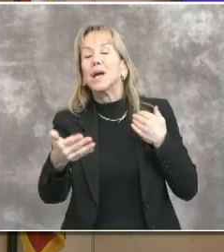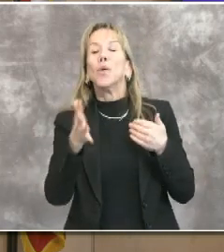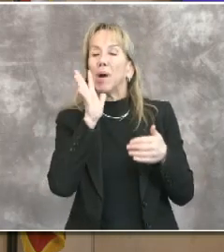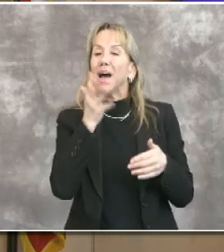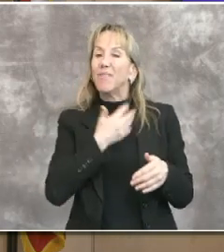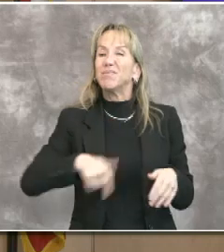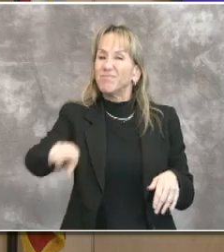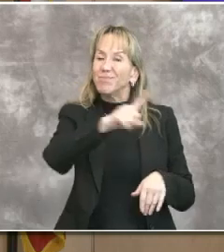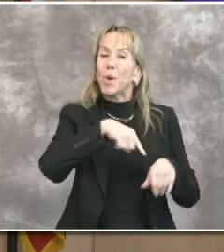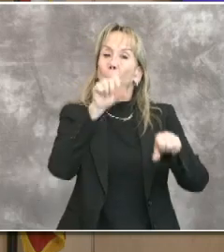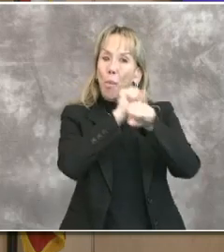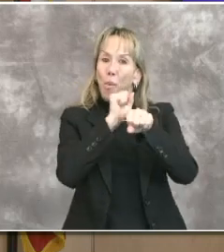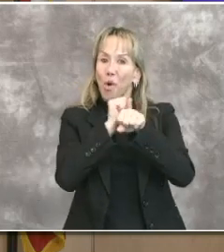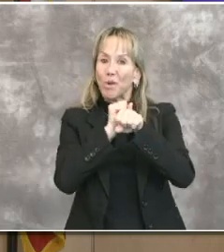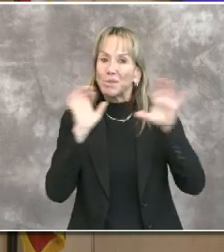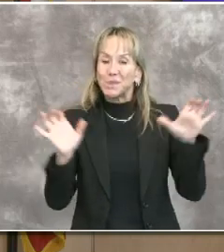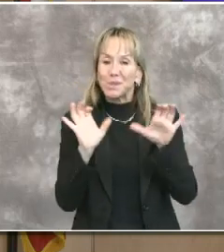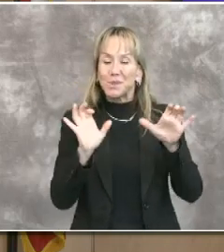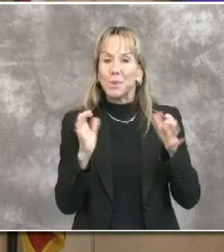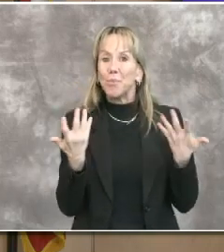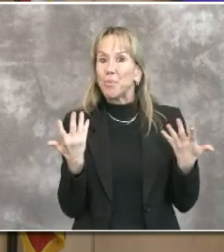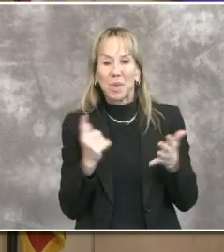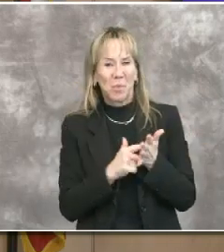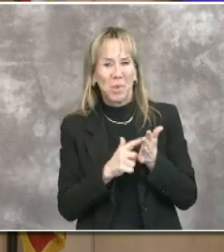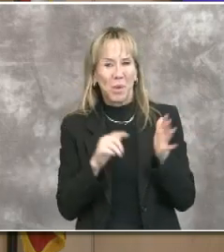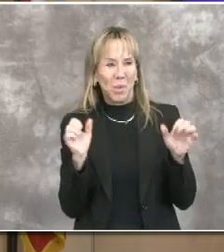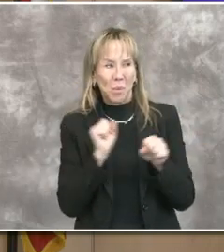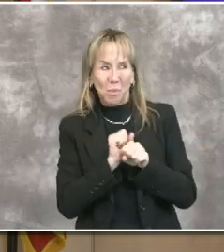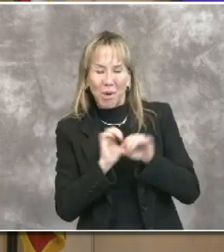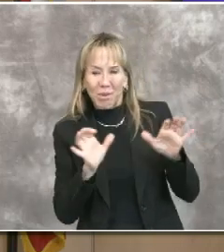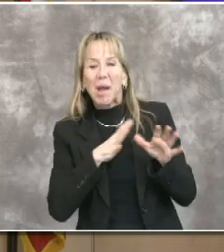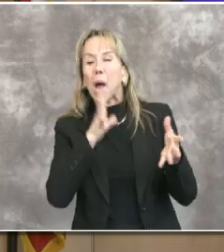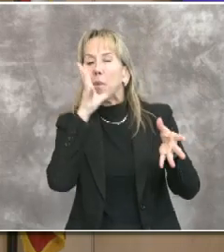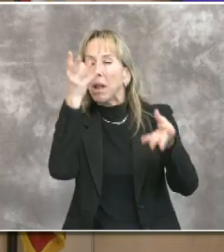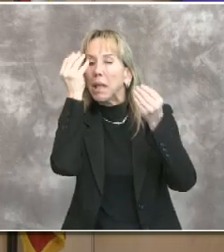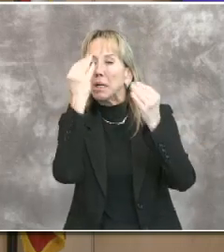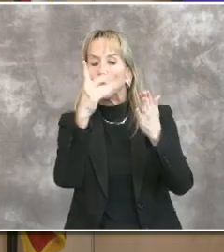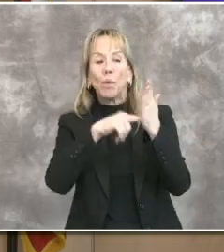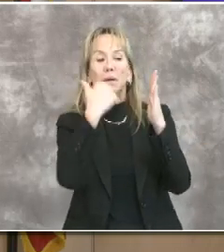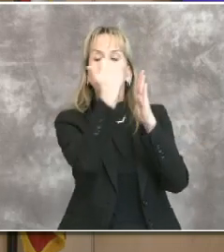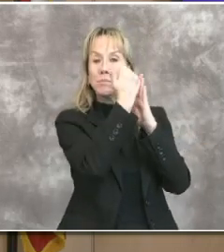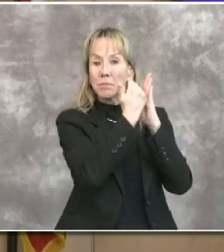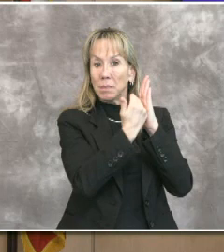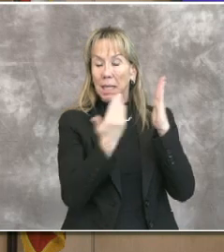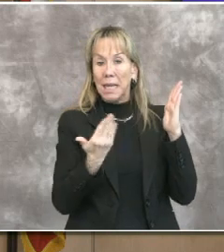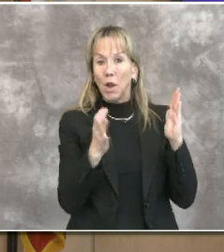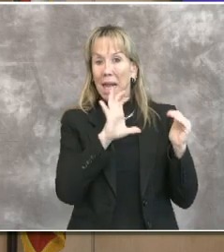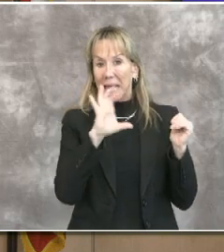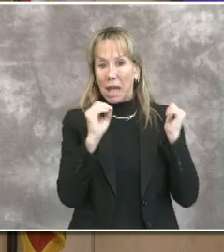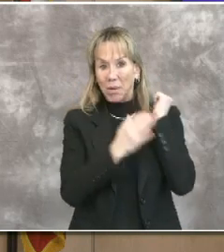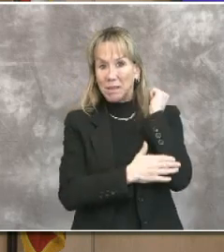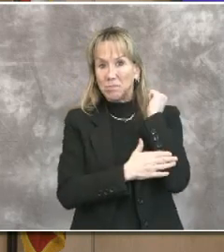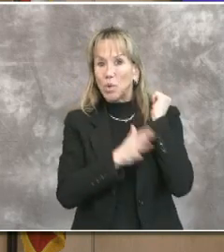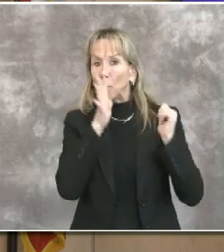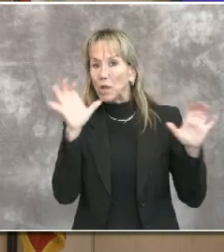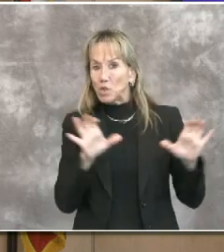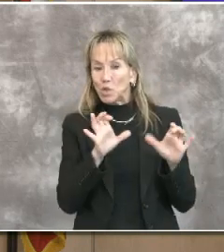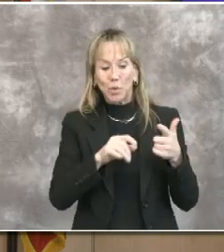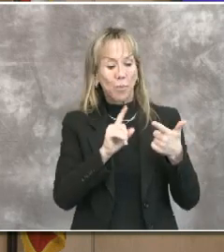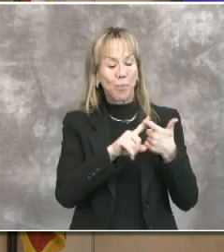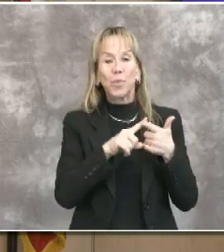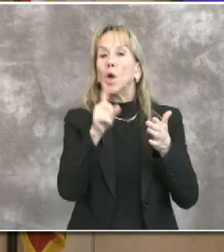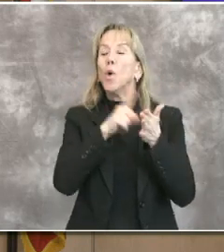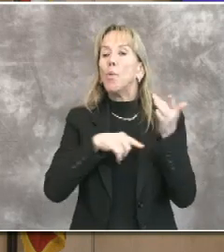to outline for you briefly some steps that we at the county need to do to be ready and prepared for the easing of conditions, what our